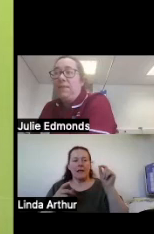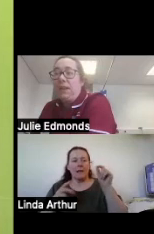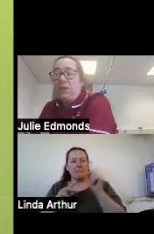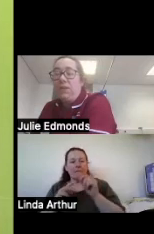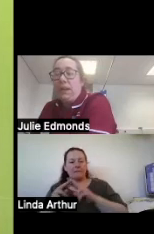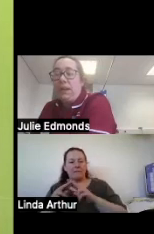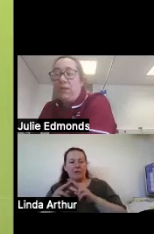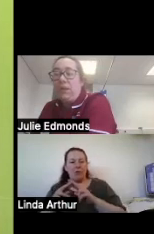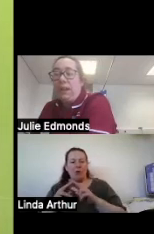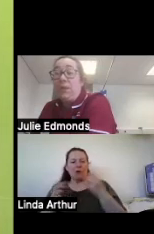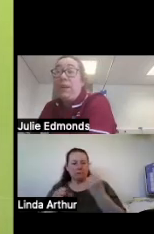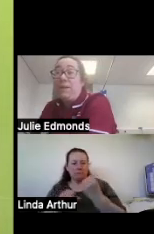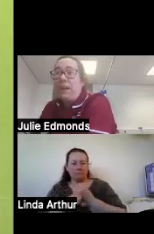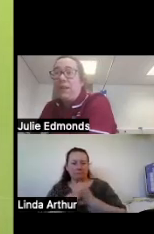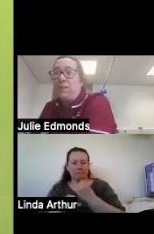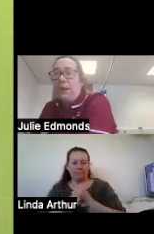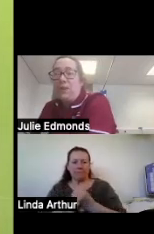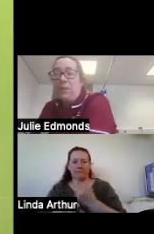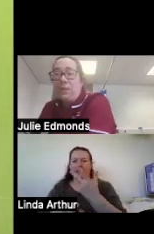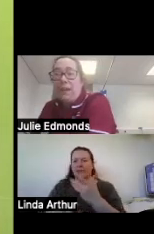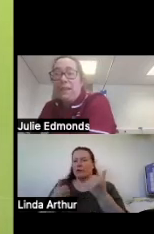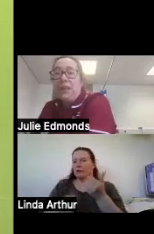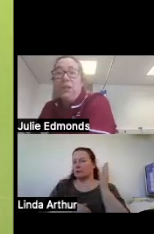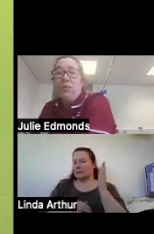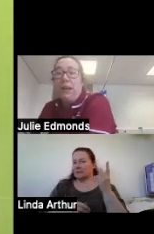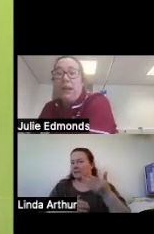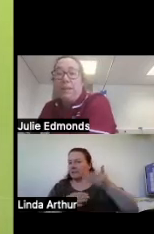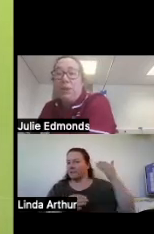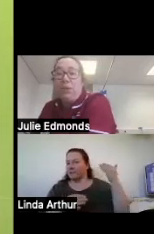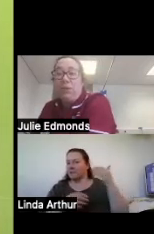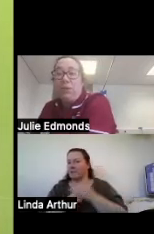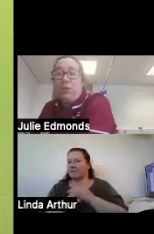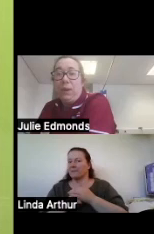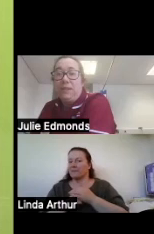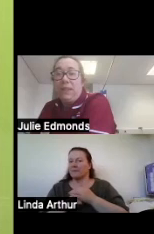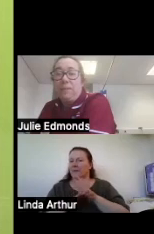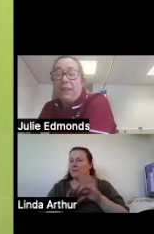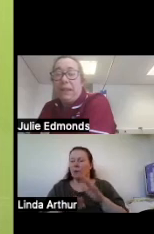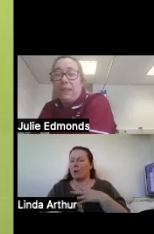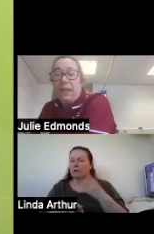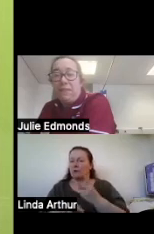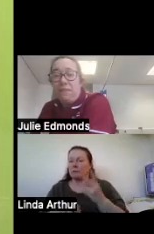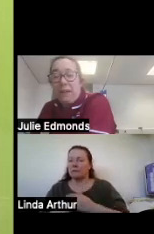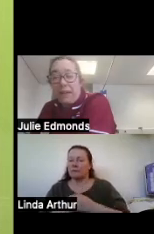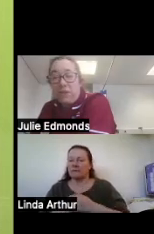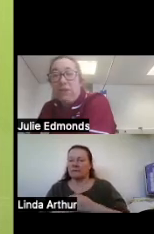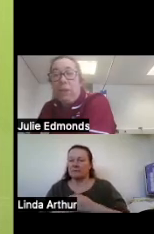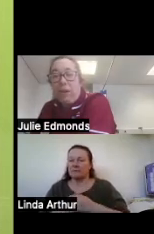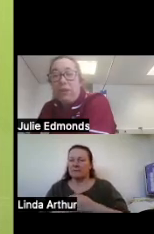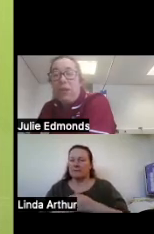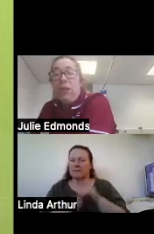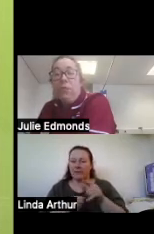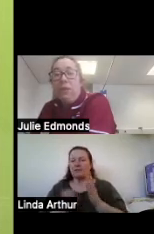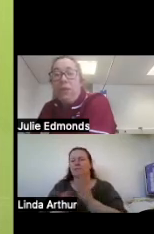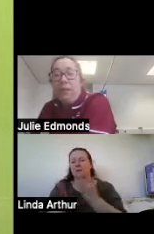had three very good speakers about that. So again, I'm not going to go into that, but that is an integral